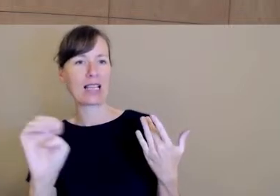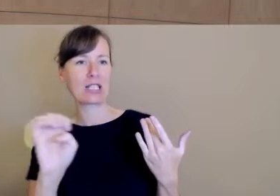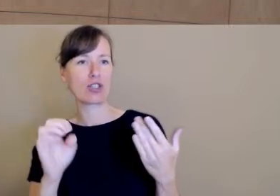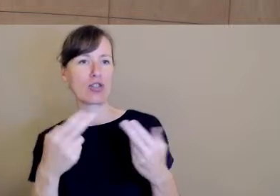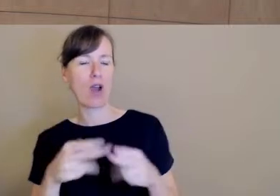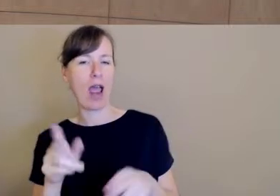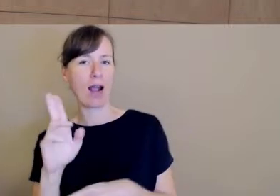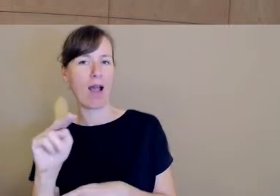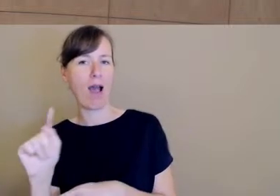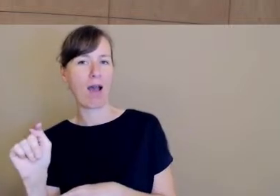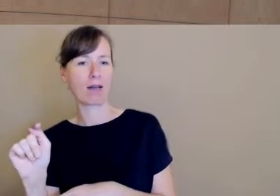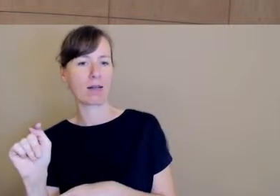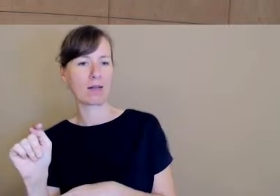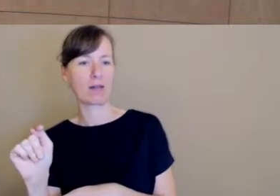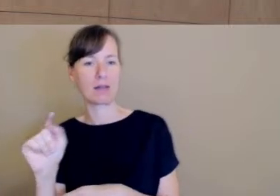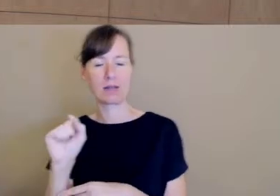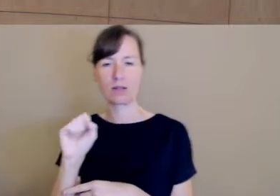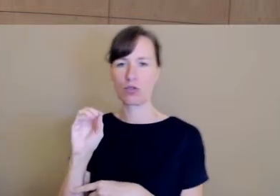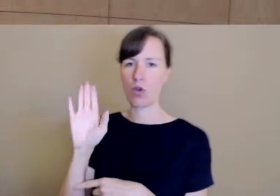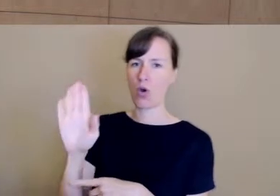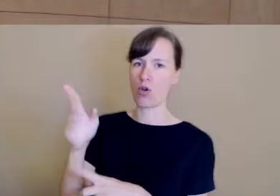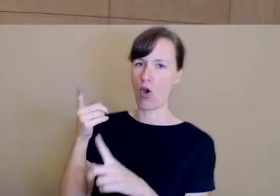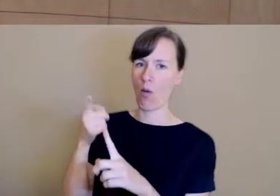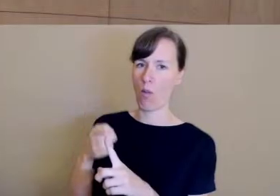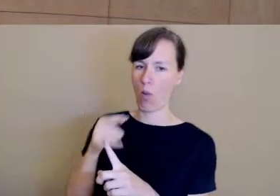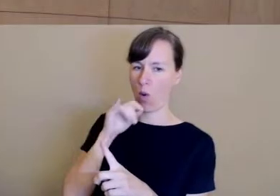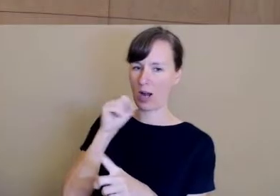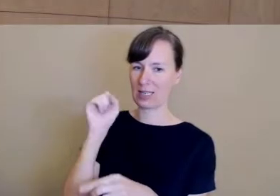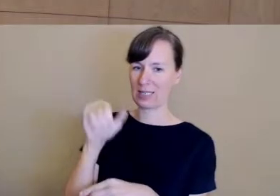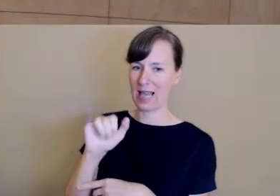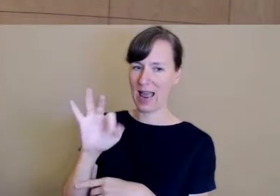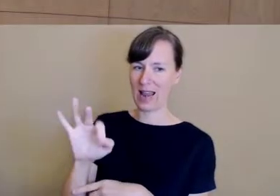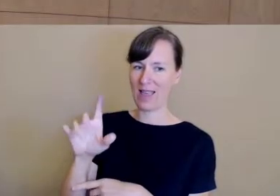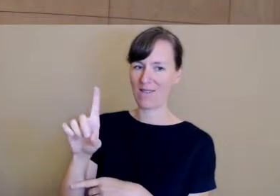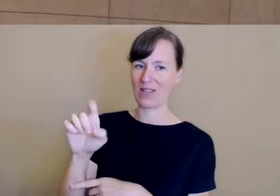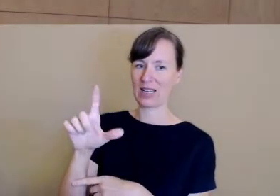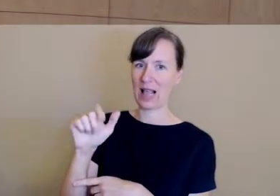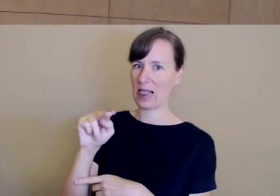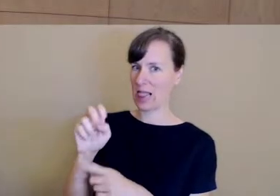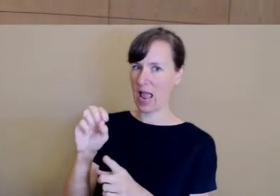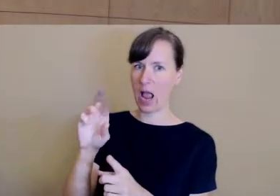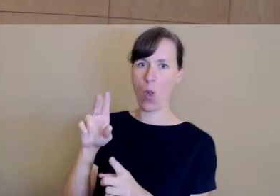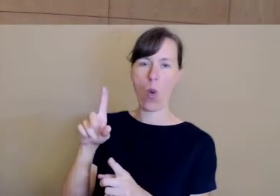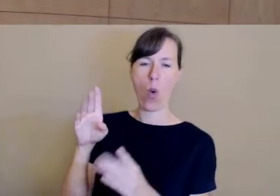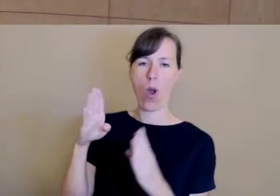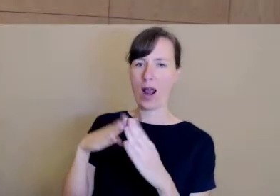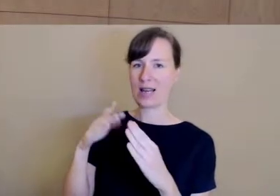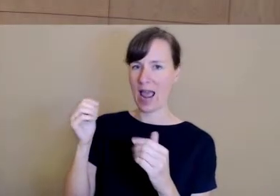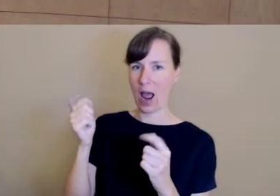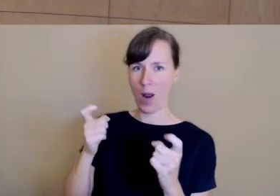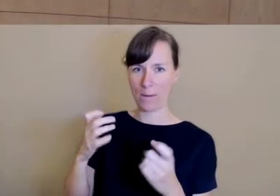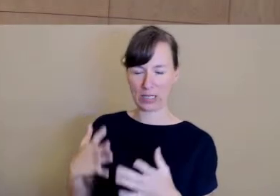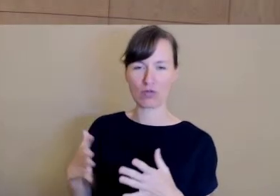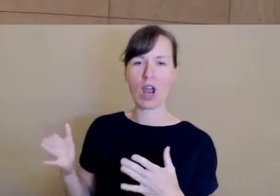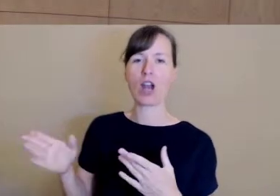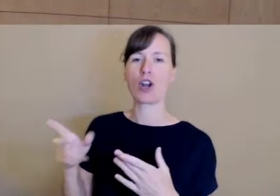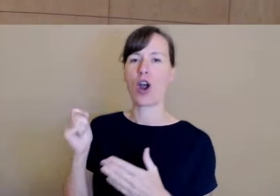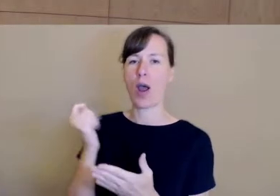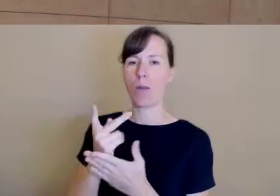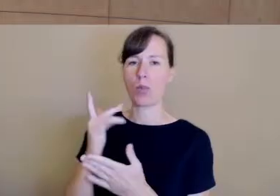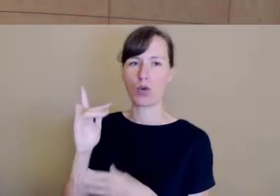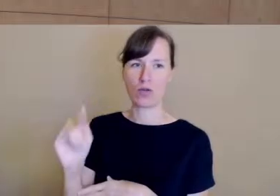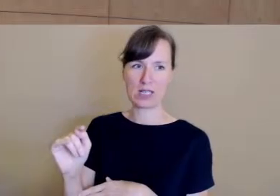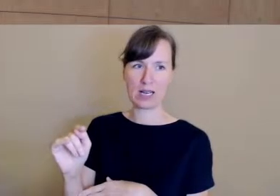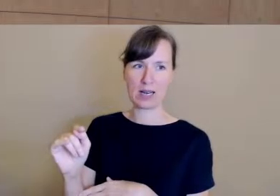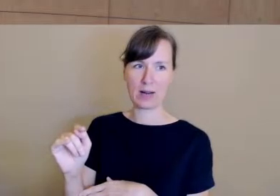your point is that if Delane or whoever is town administrator approves it, they'll